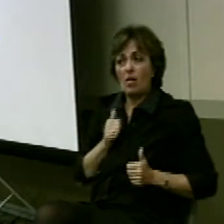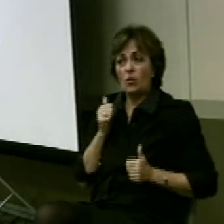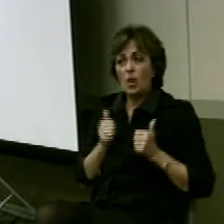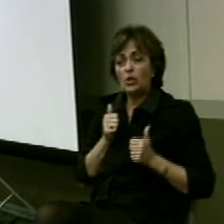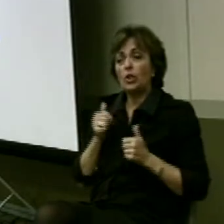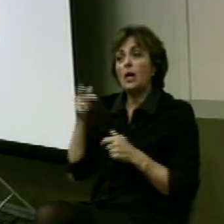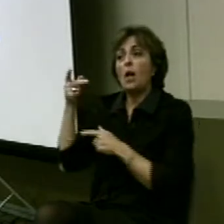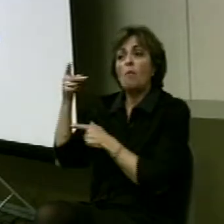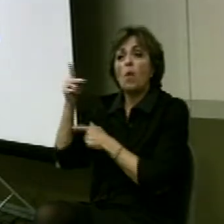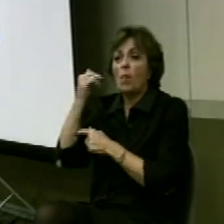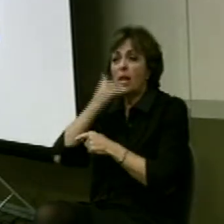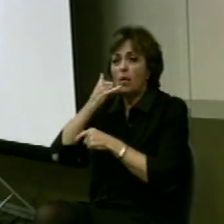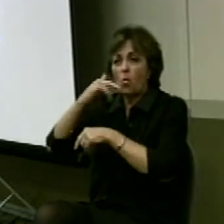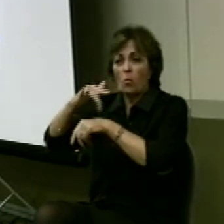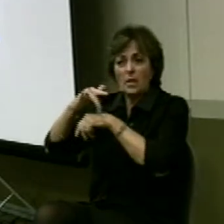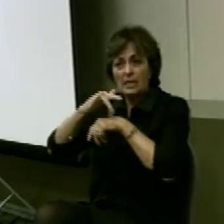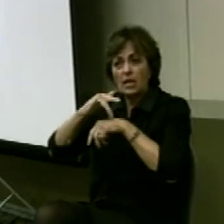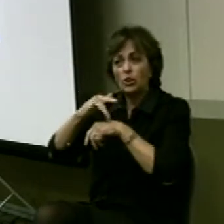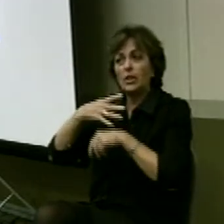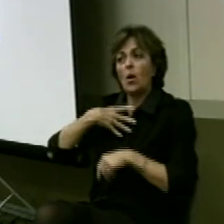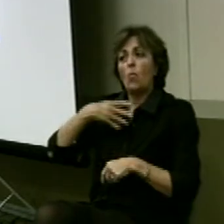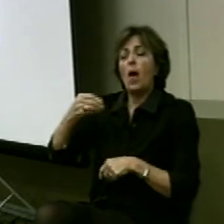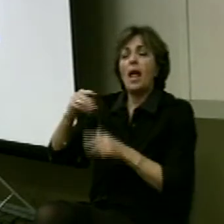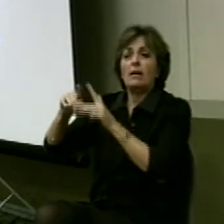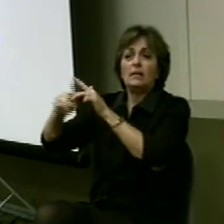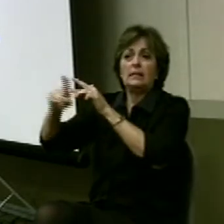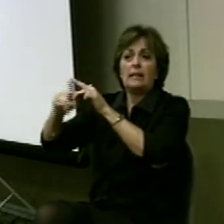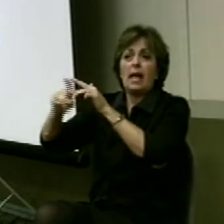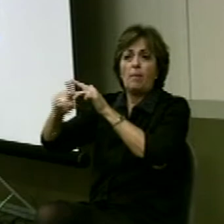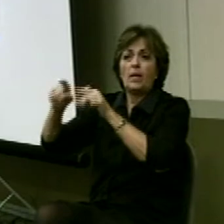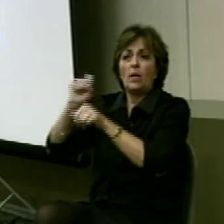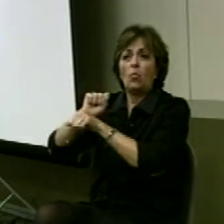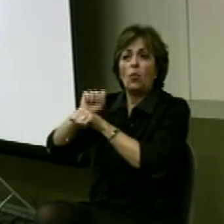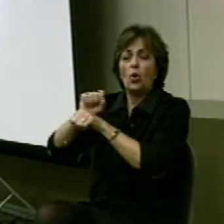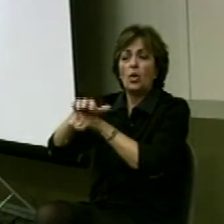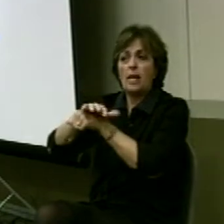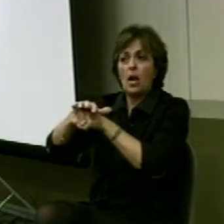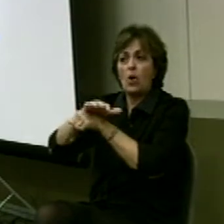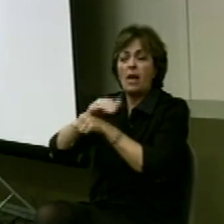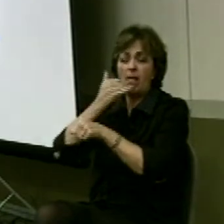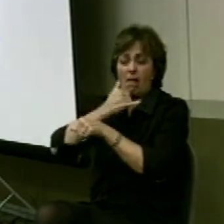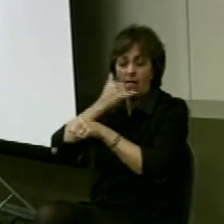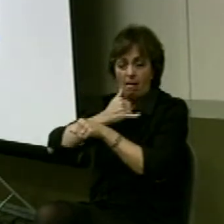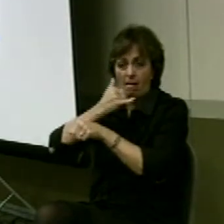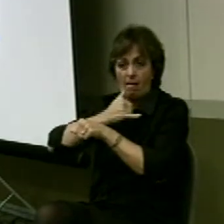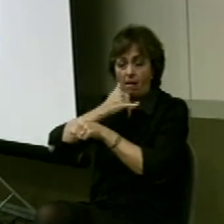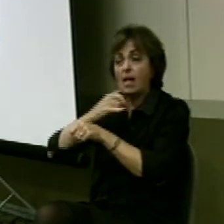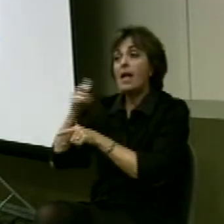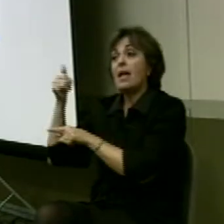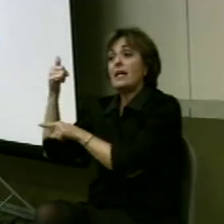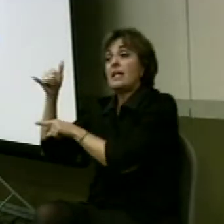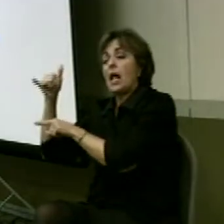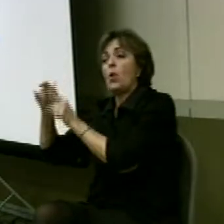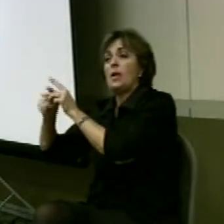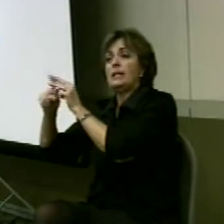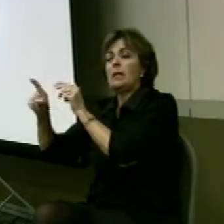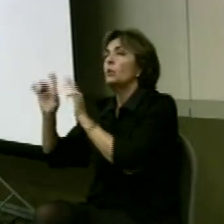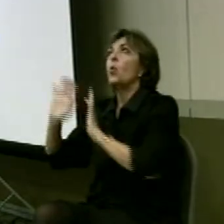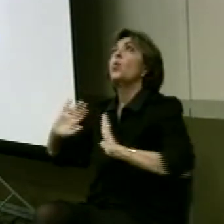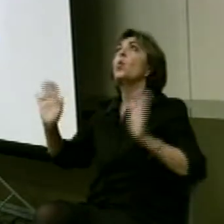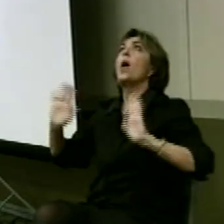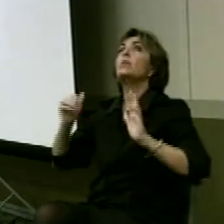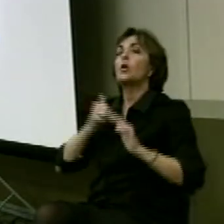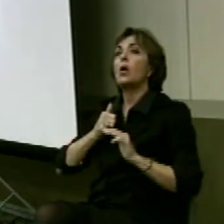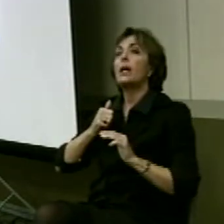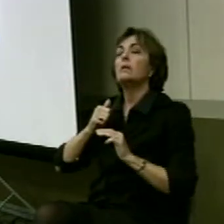the physical aggression, purple is inappropriate touching, white is escaping the work area inappropriately,